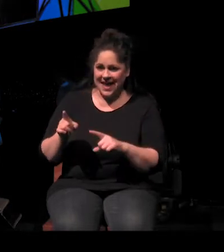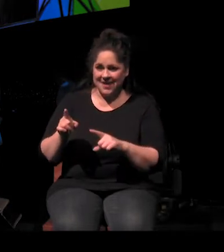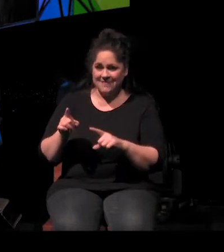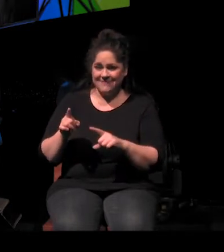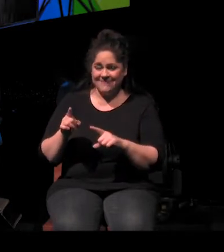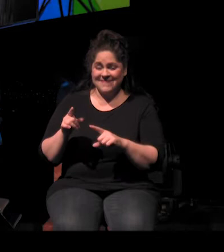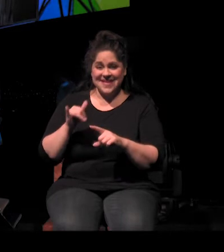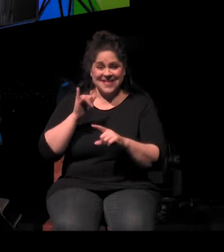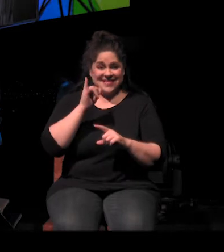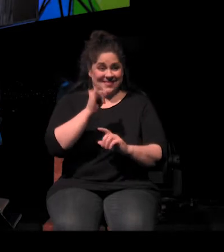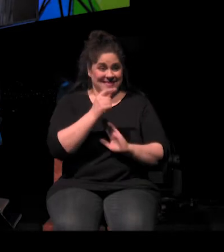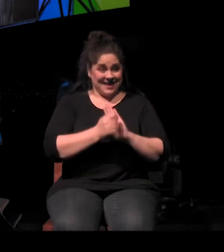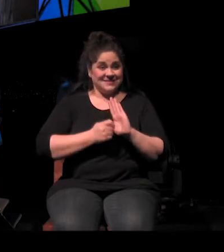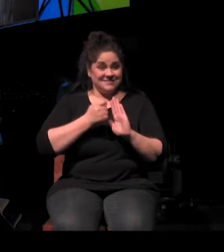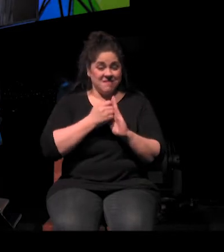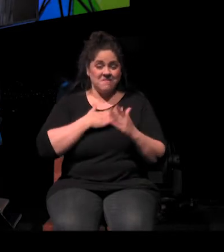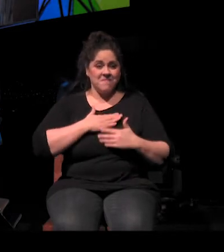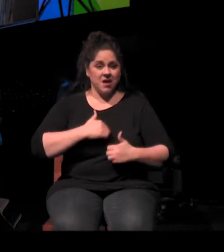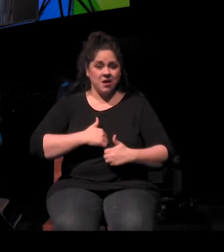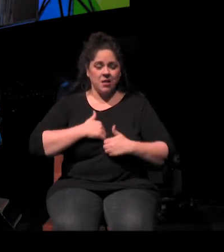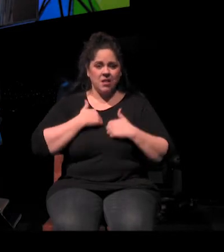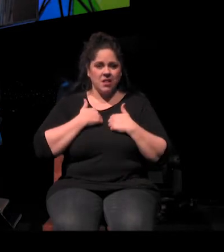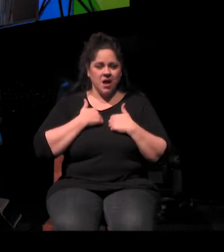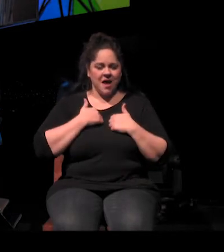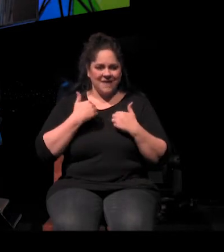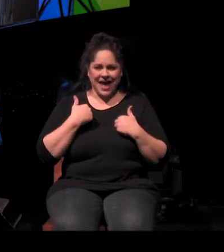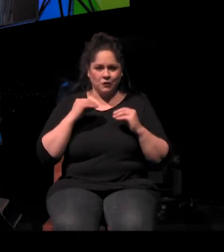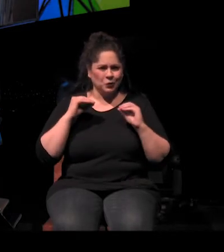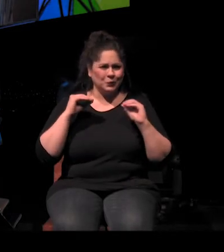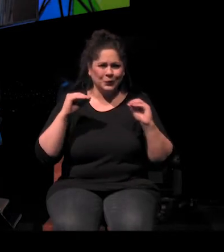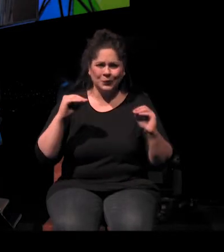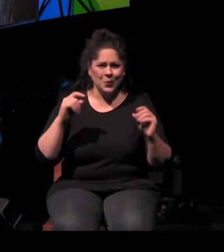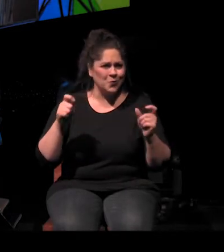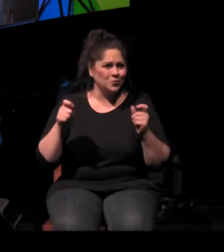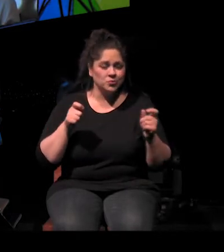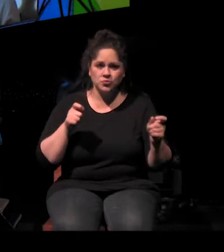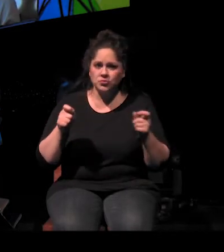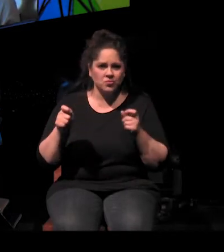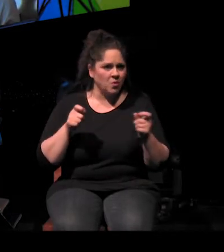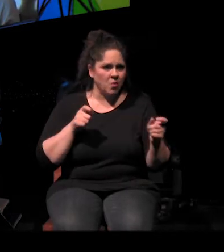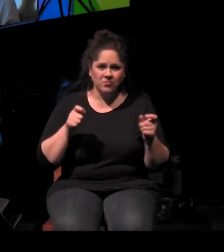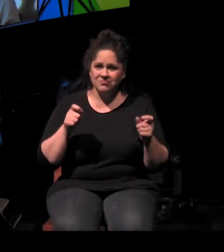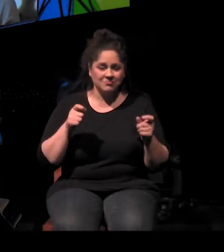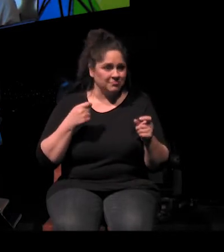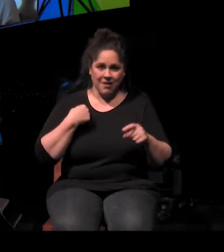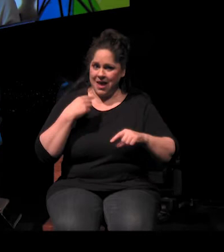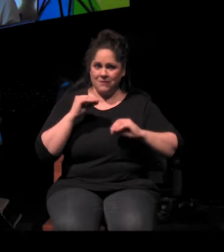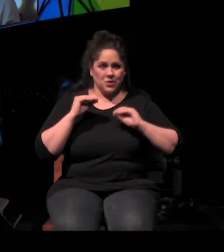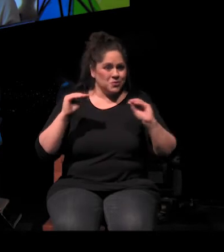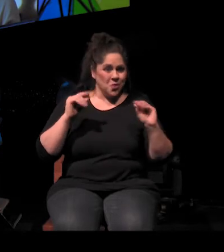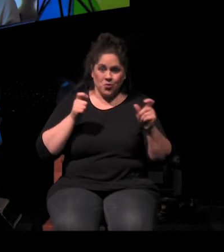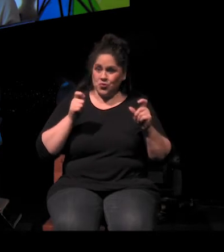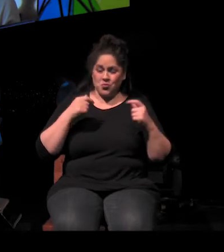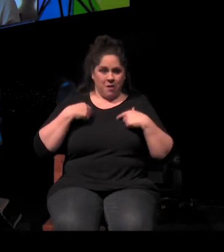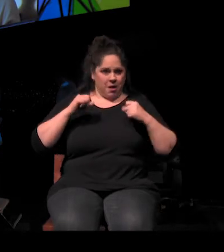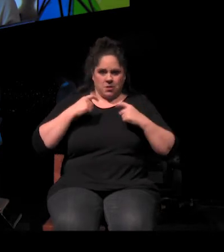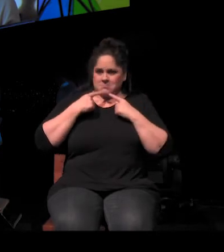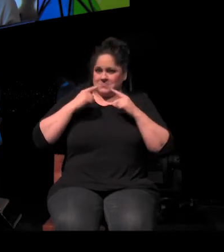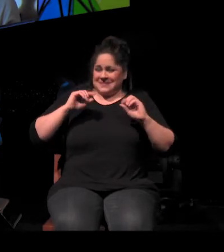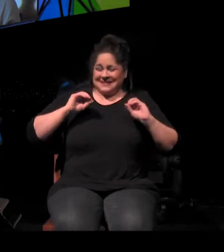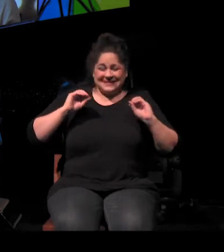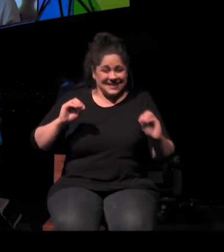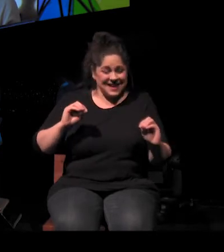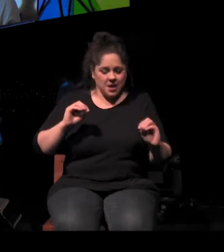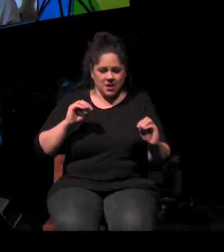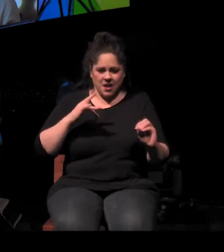season that control was so not even attainable. And so I found very quickly,